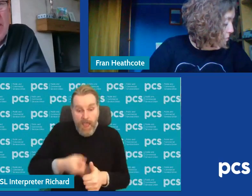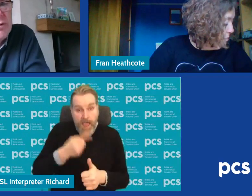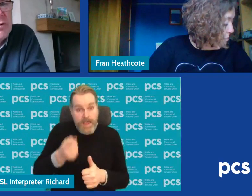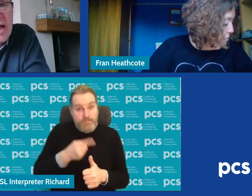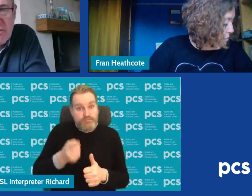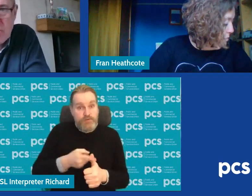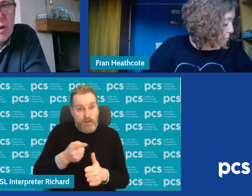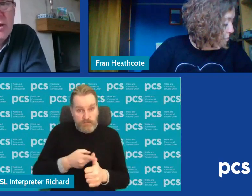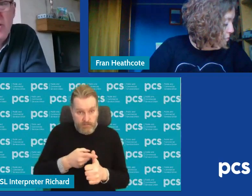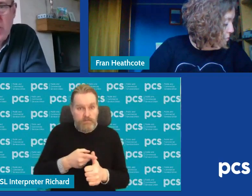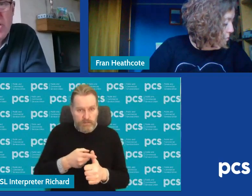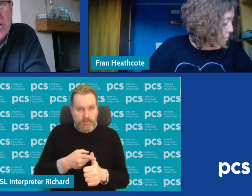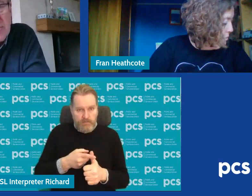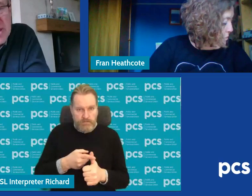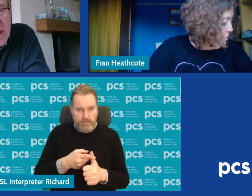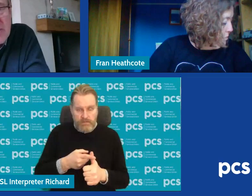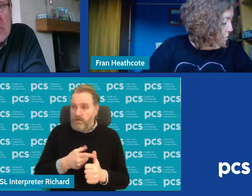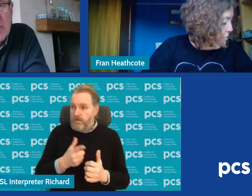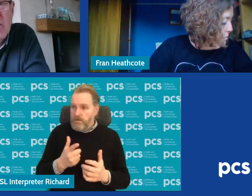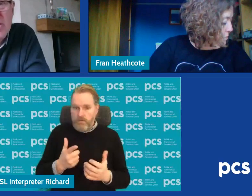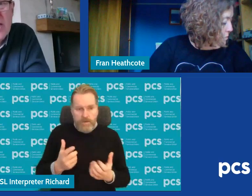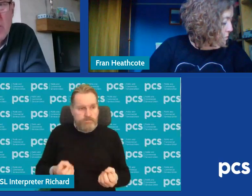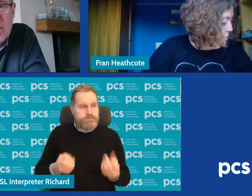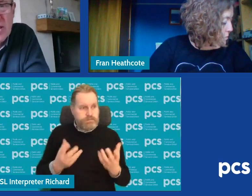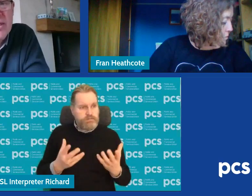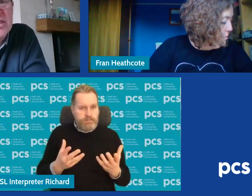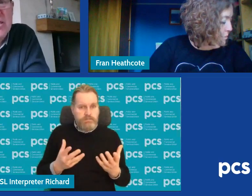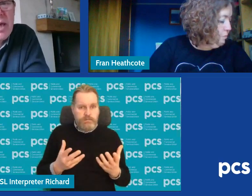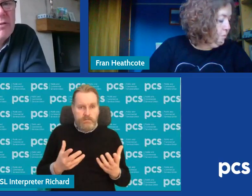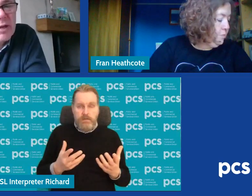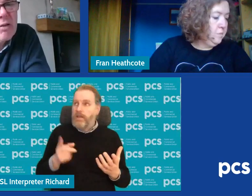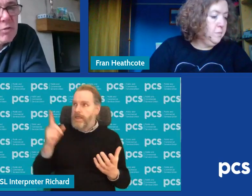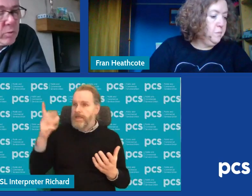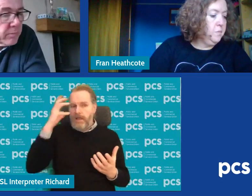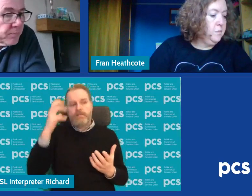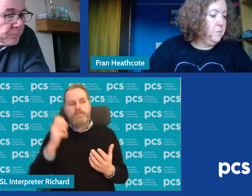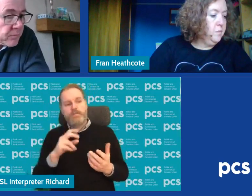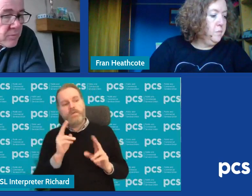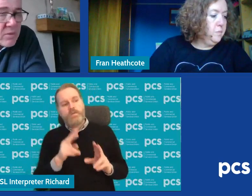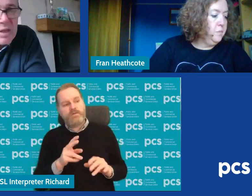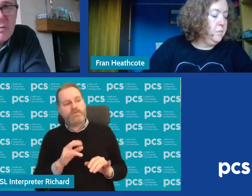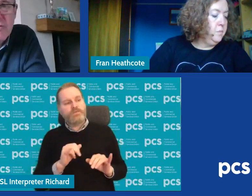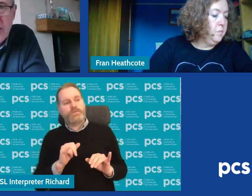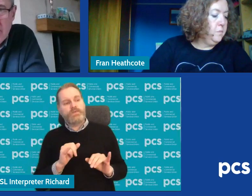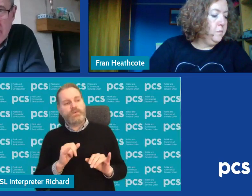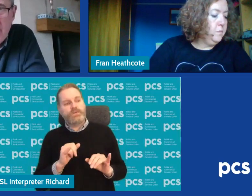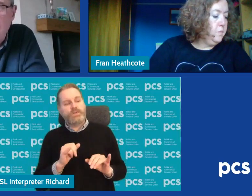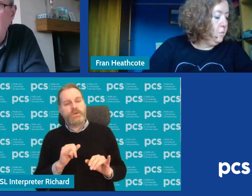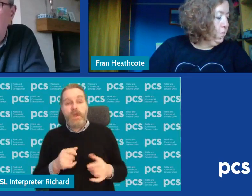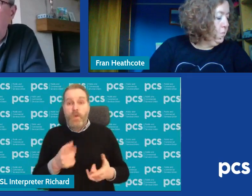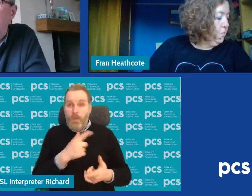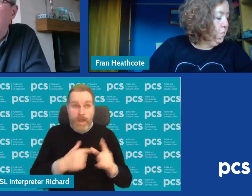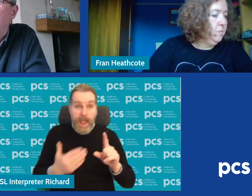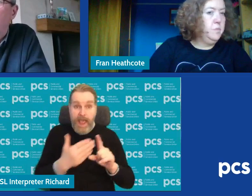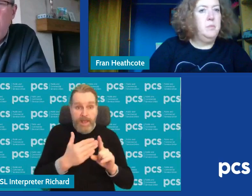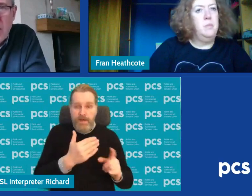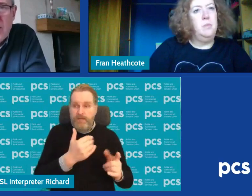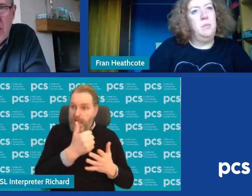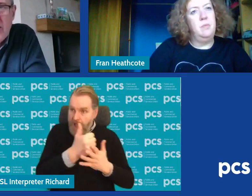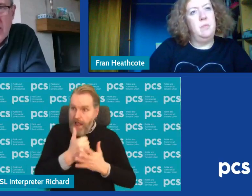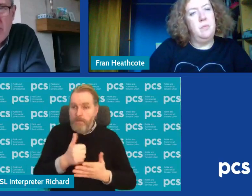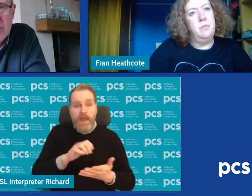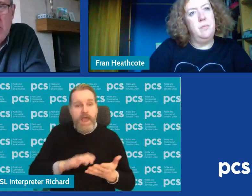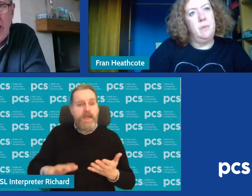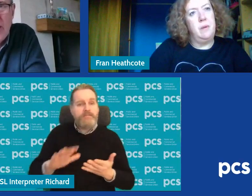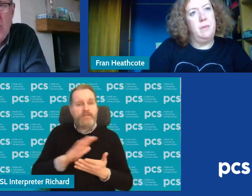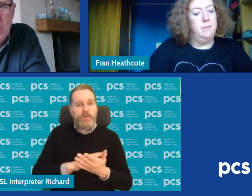it on behalf of everyone, not just themselves, because the outcome needs to benefit everyone. And finally, the one